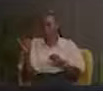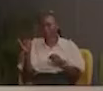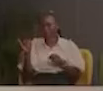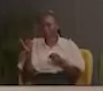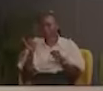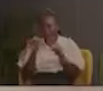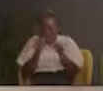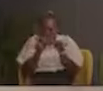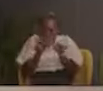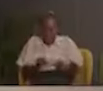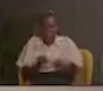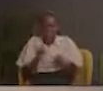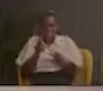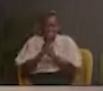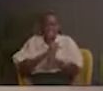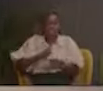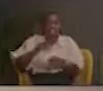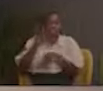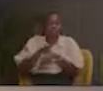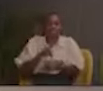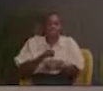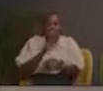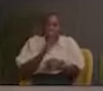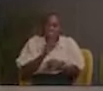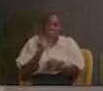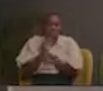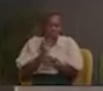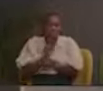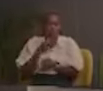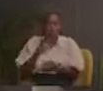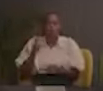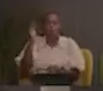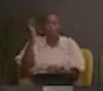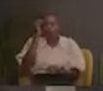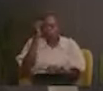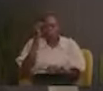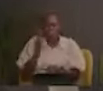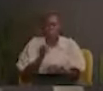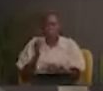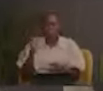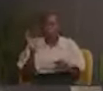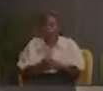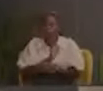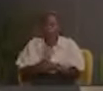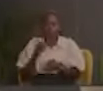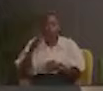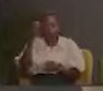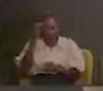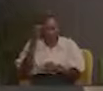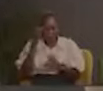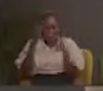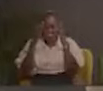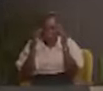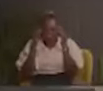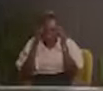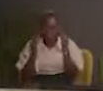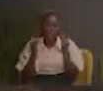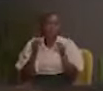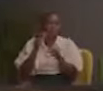Stability in this kingdom is a function of knowledge, experiential knowledge.